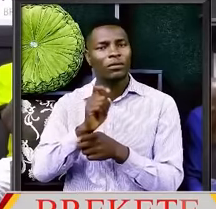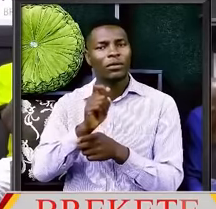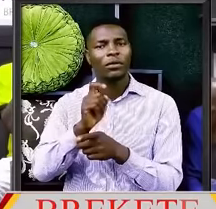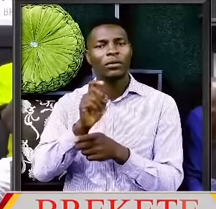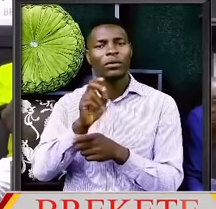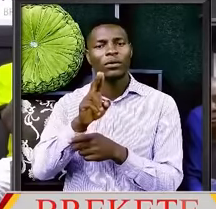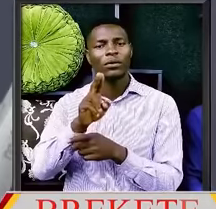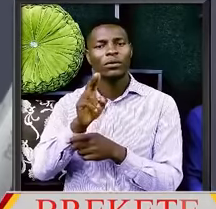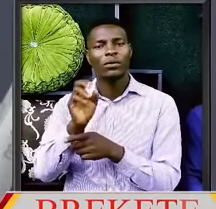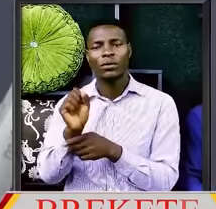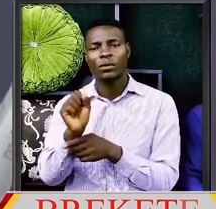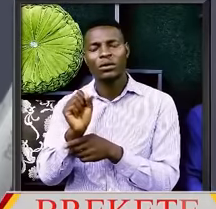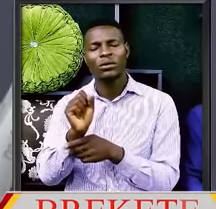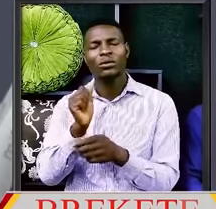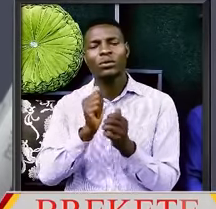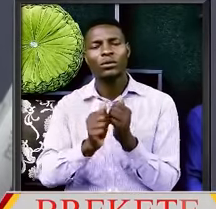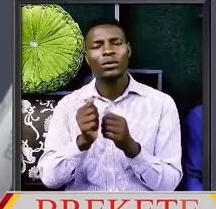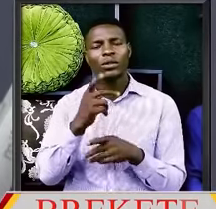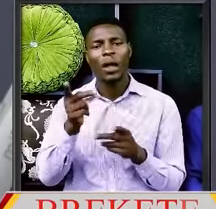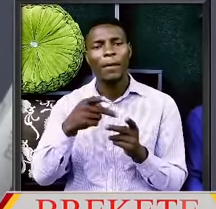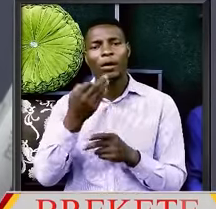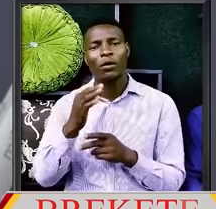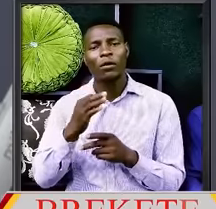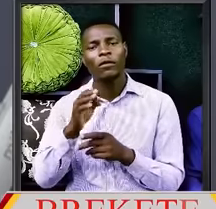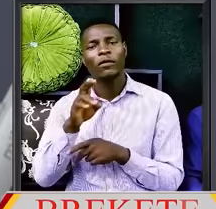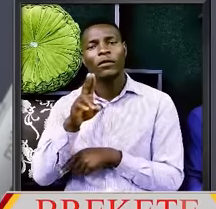From the U.S. From the U.S. Which part of U.S., ma?